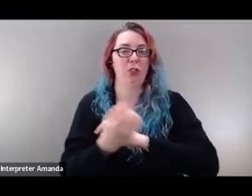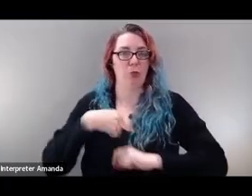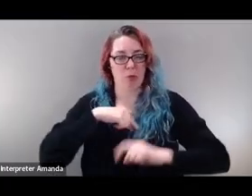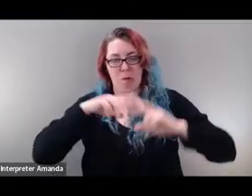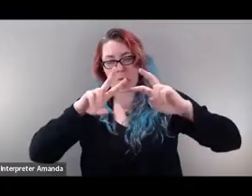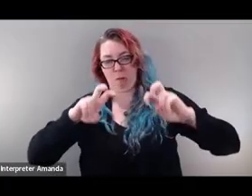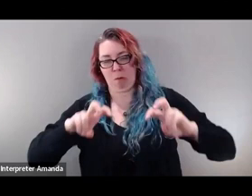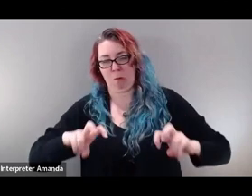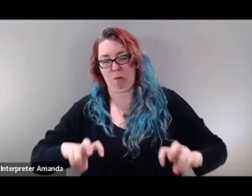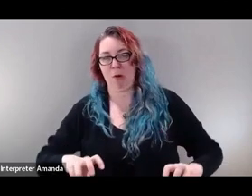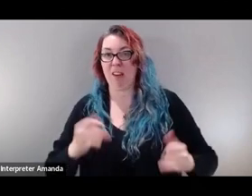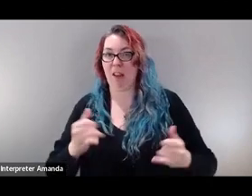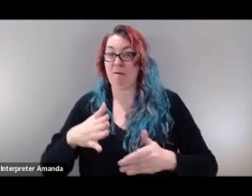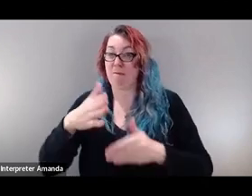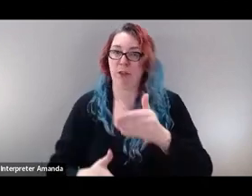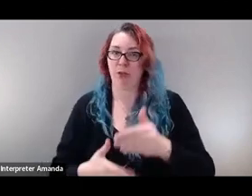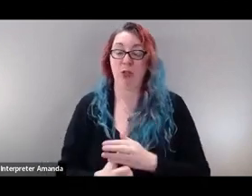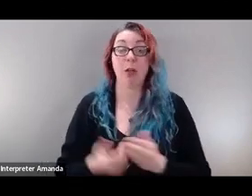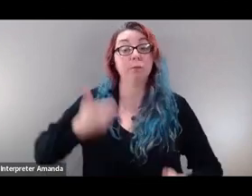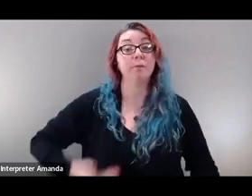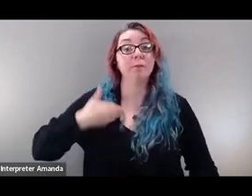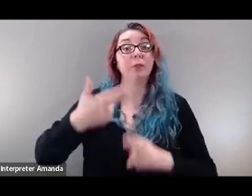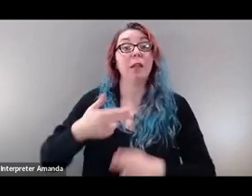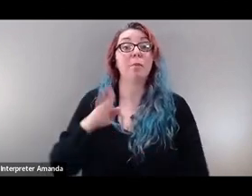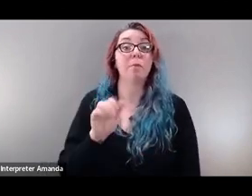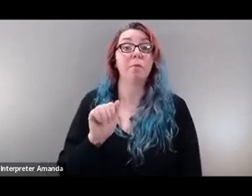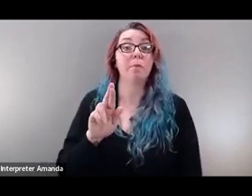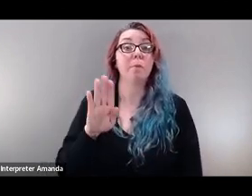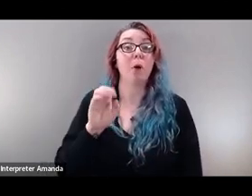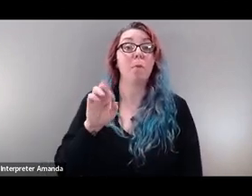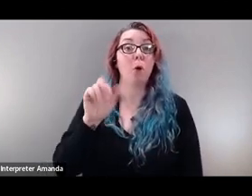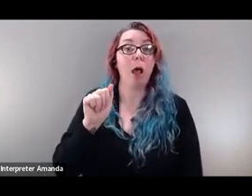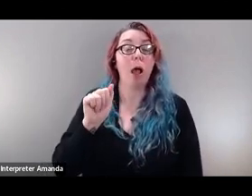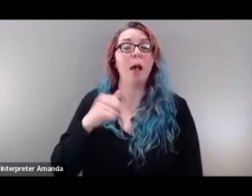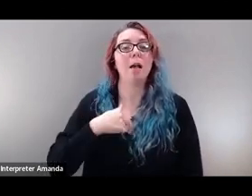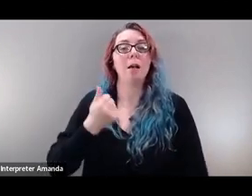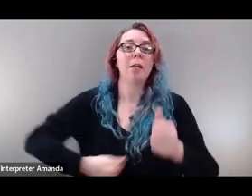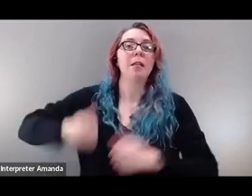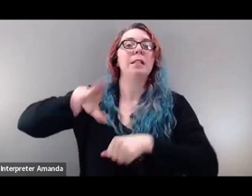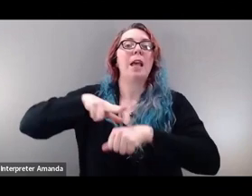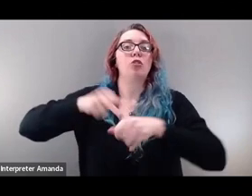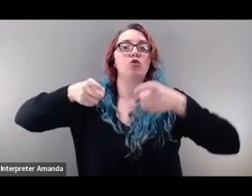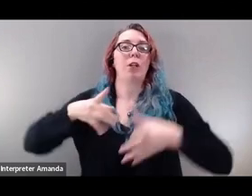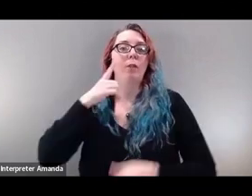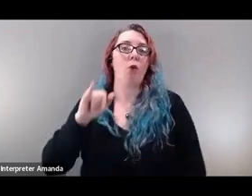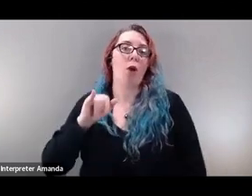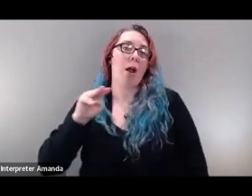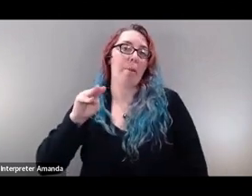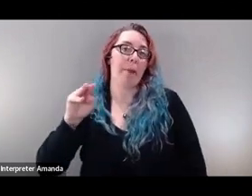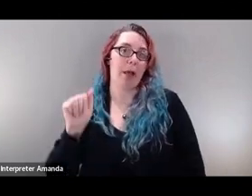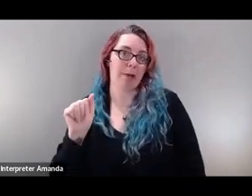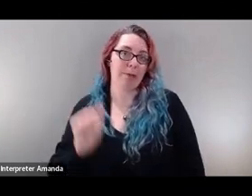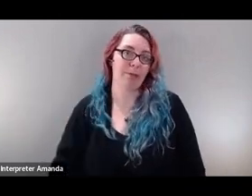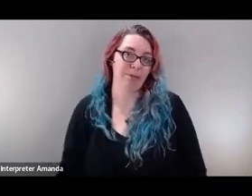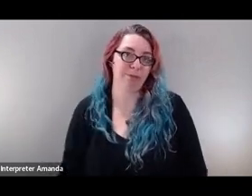For those of you that I don't know, my name is Barbora, and I am the national director at IMA. Today, I am talking to you from